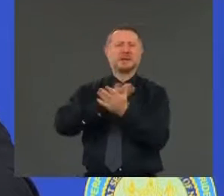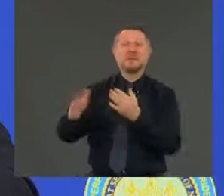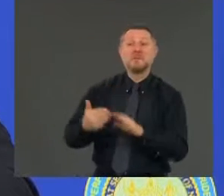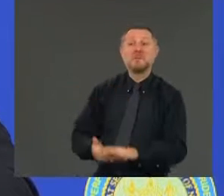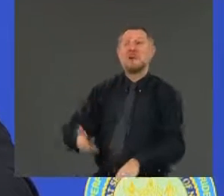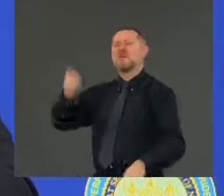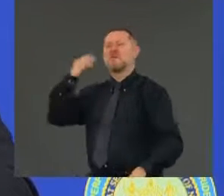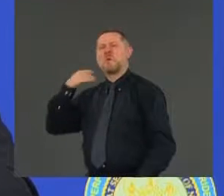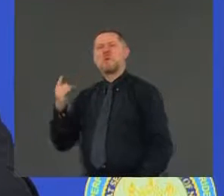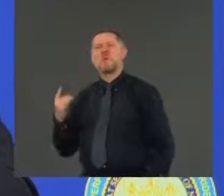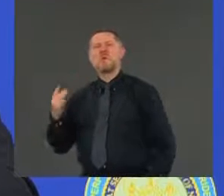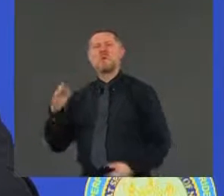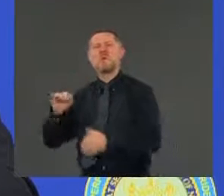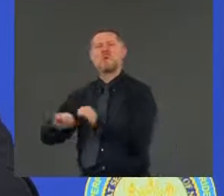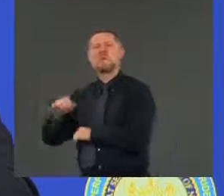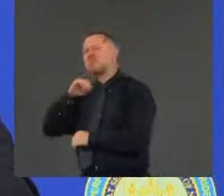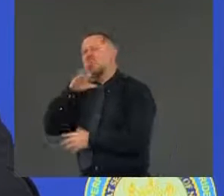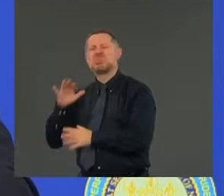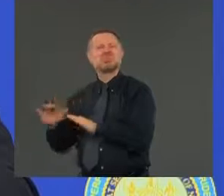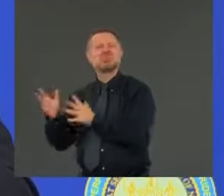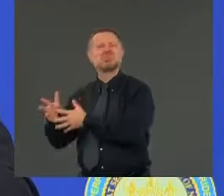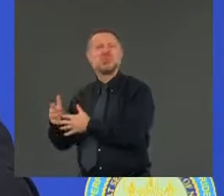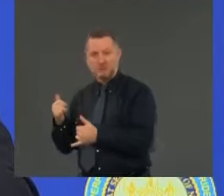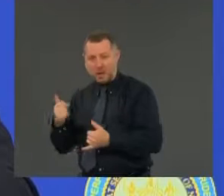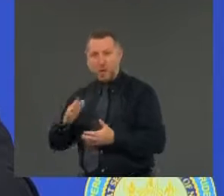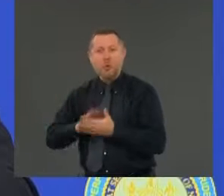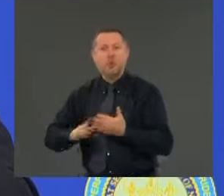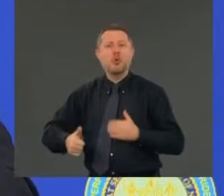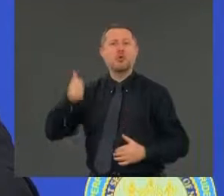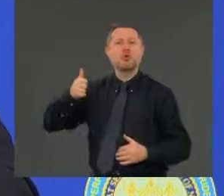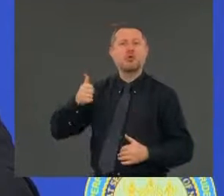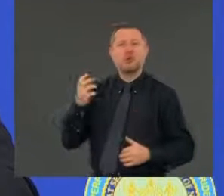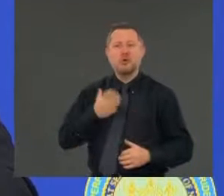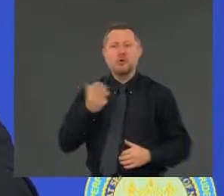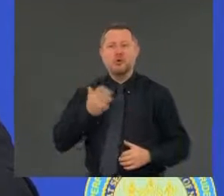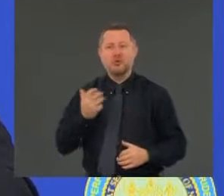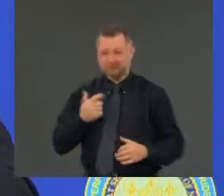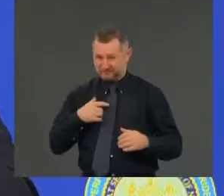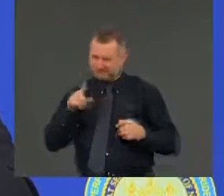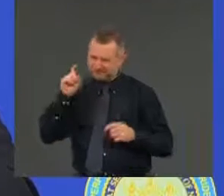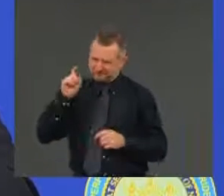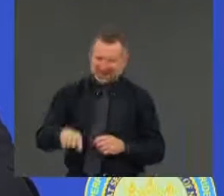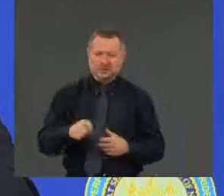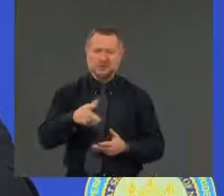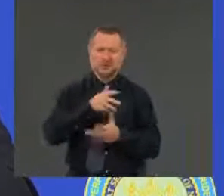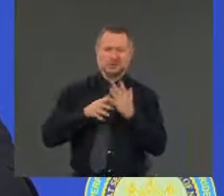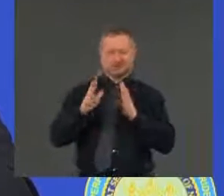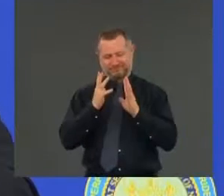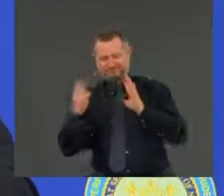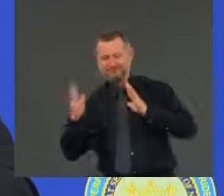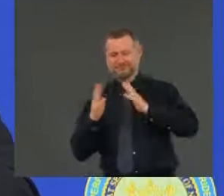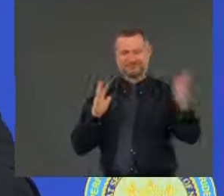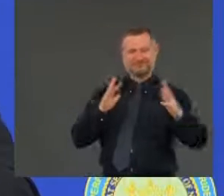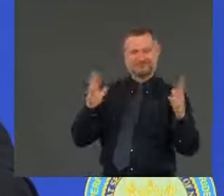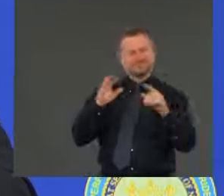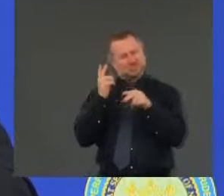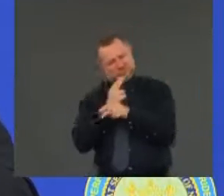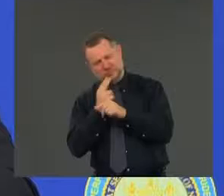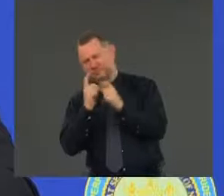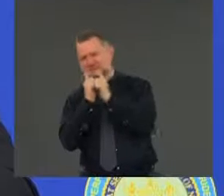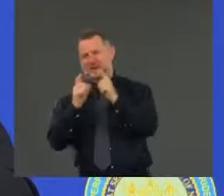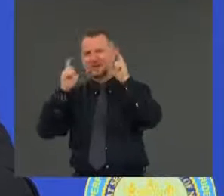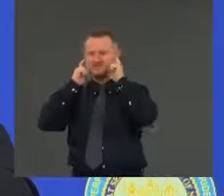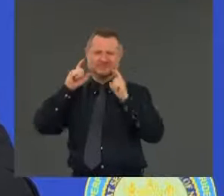remarkably so. We'd need social distancing precautions. You'd need the masks. You need the sanitizer. You need